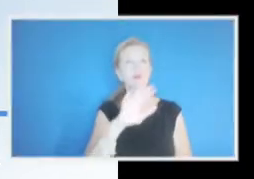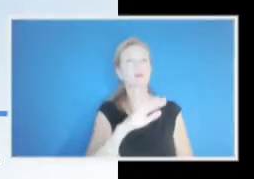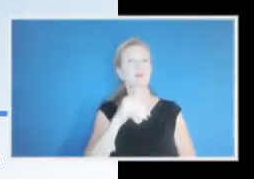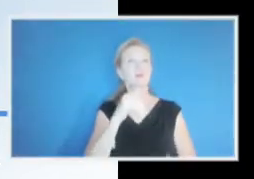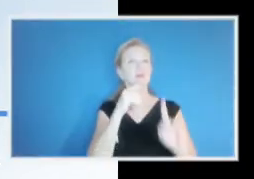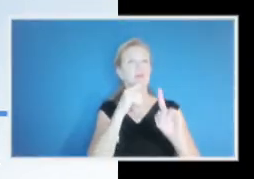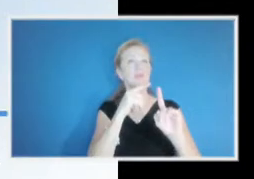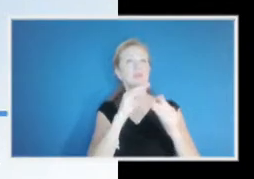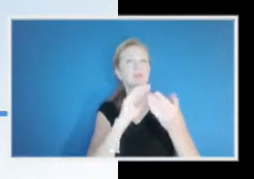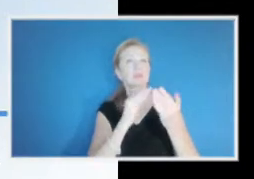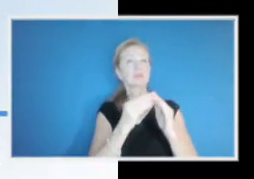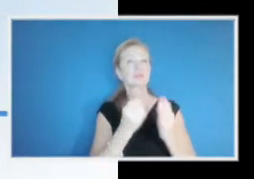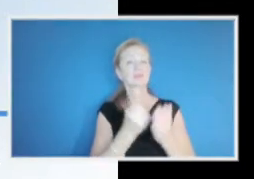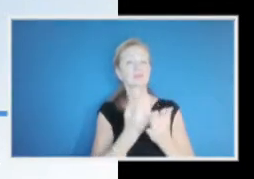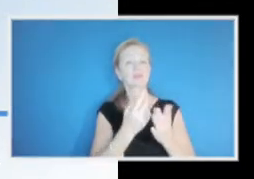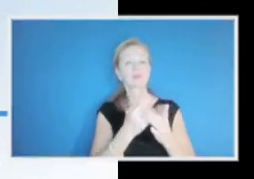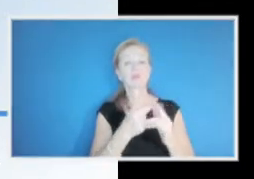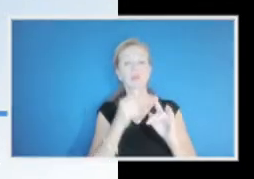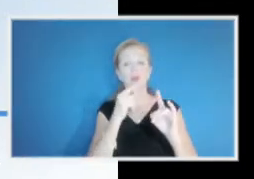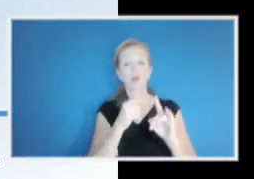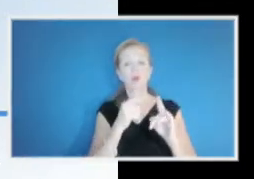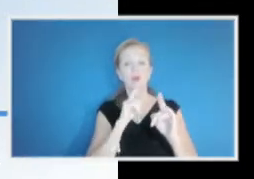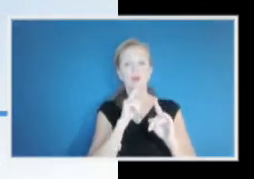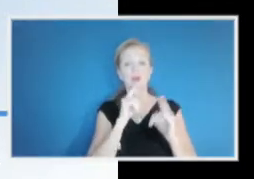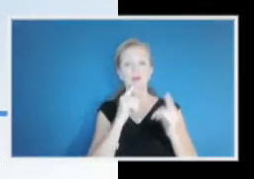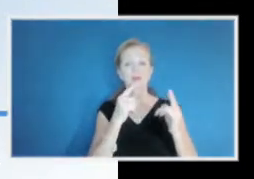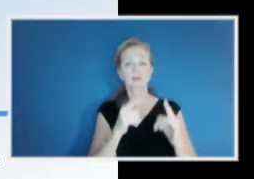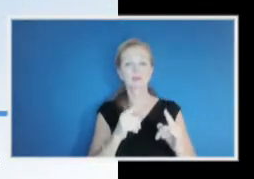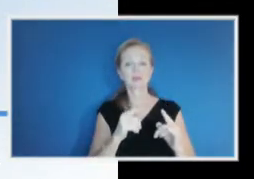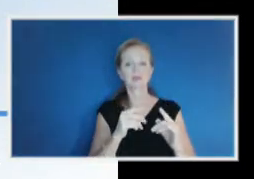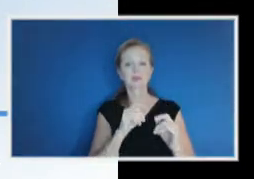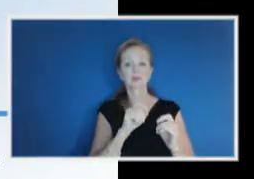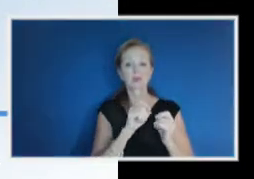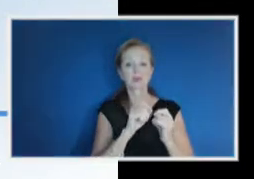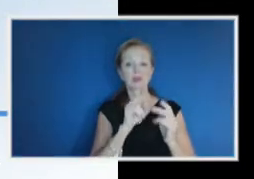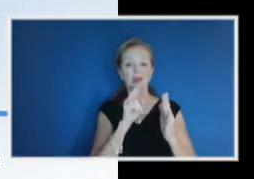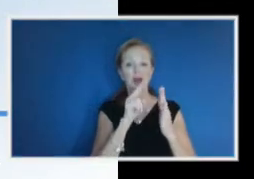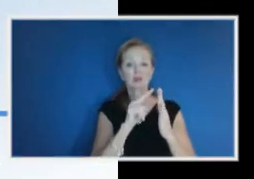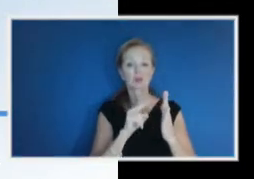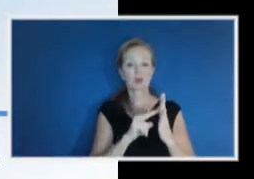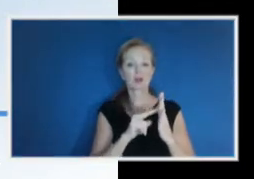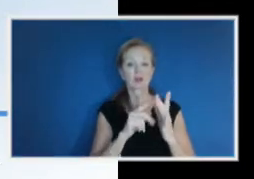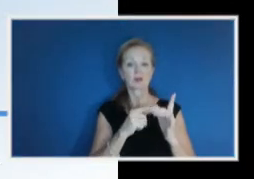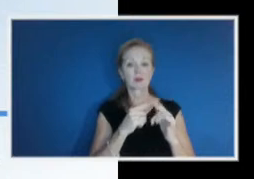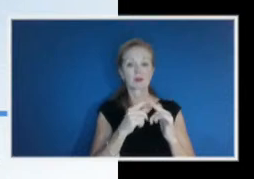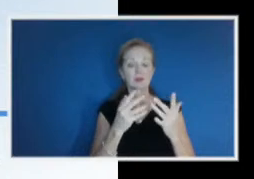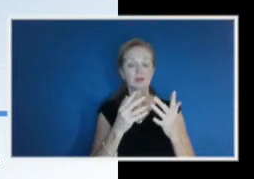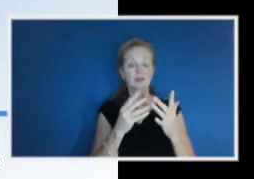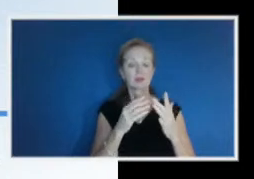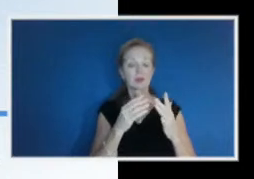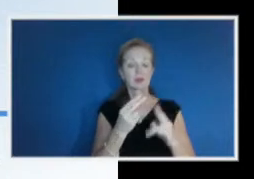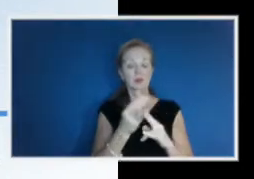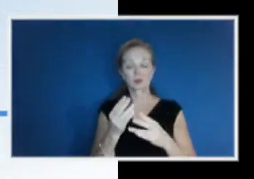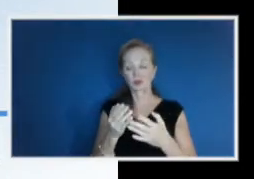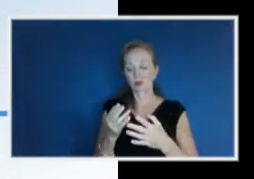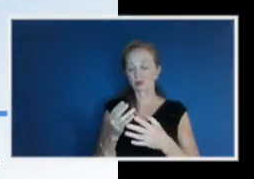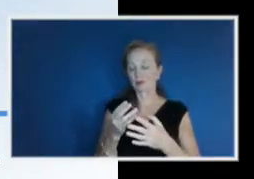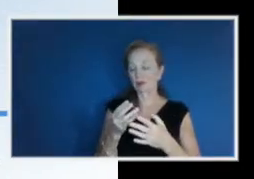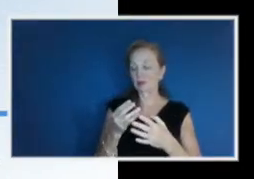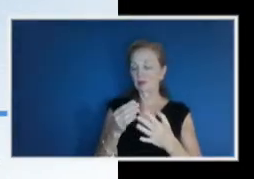do with what goals might actually go on a particular contract. Also, helping to use the study data to set contract